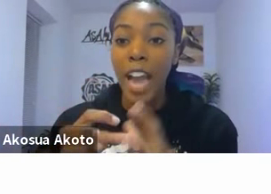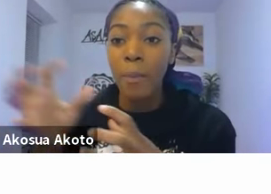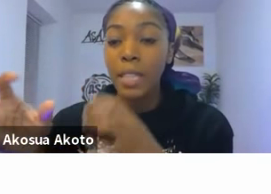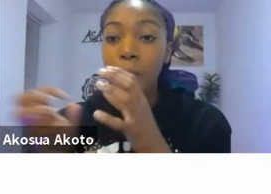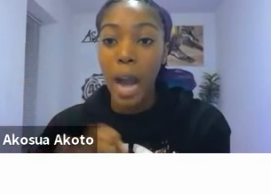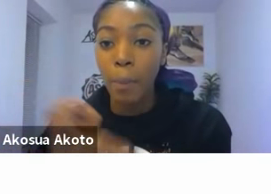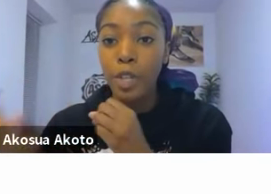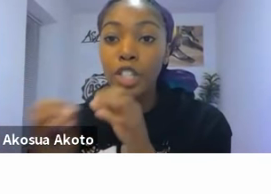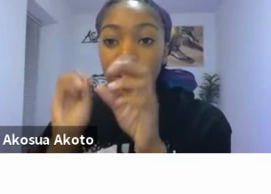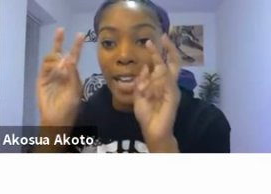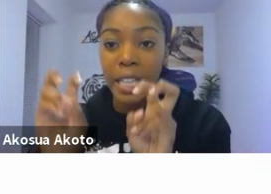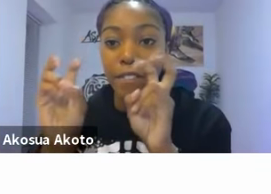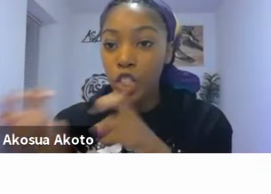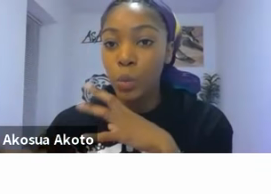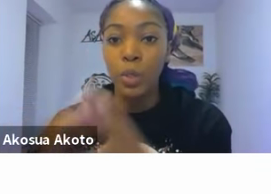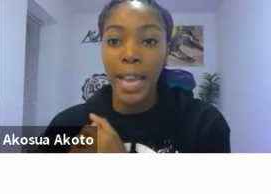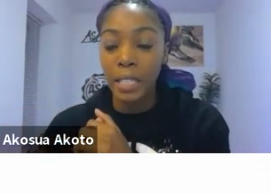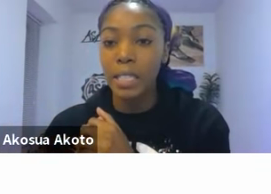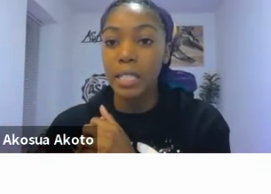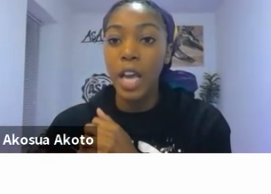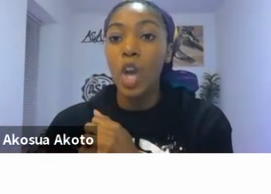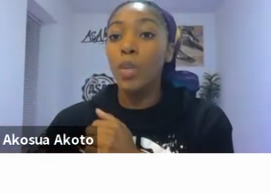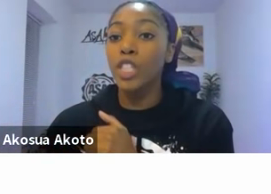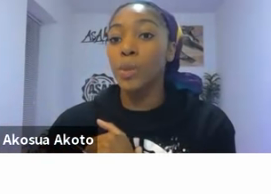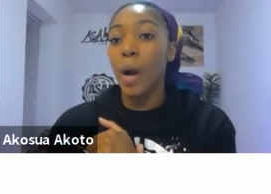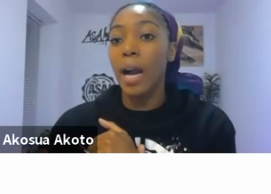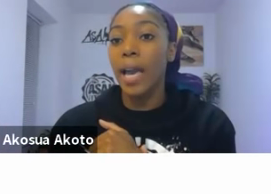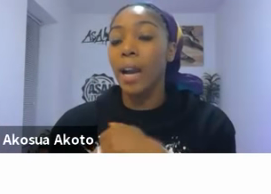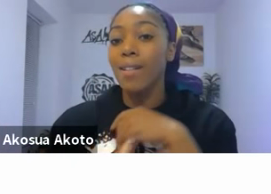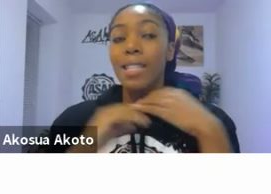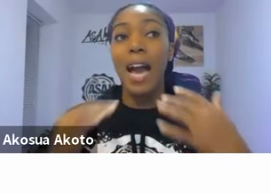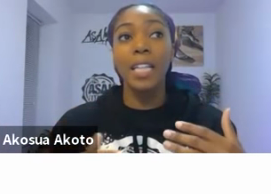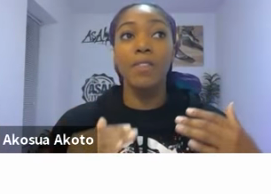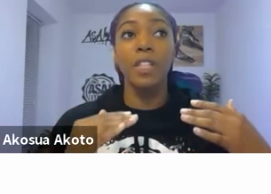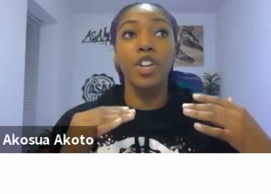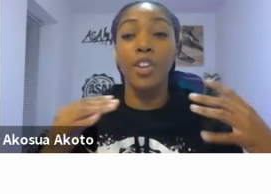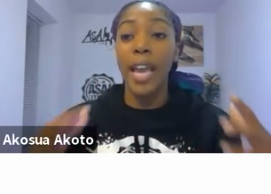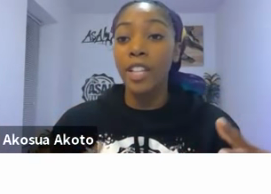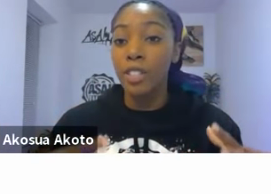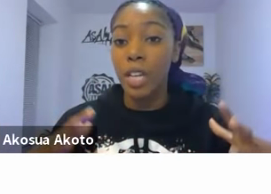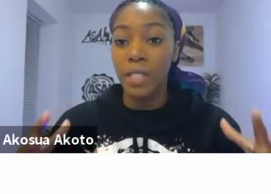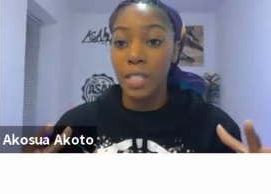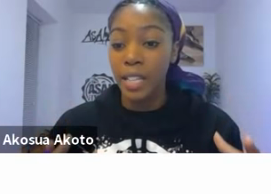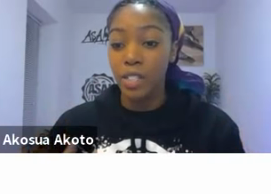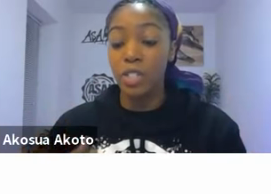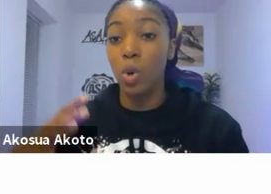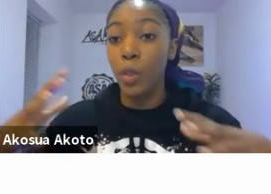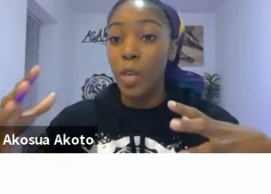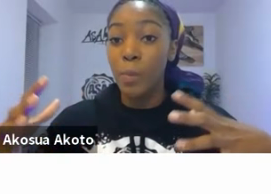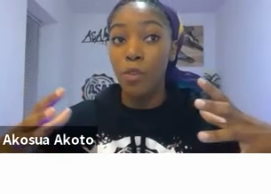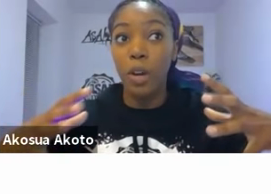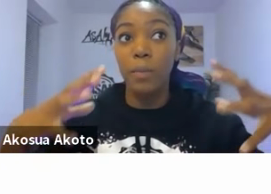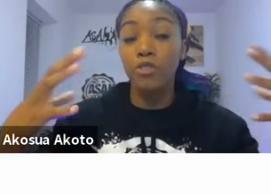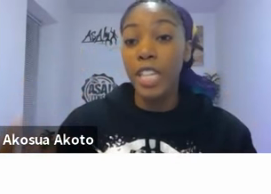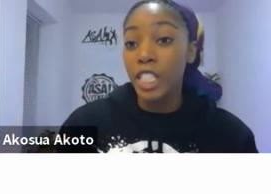just grabbing the popular individual dances, which is why a lot of the creators of these dancers or